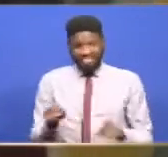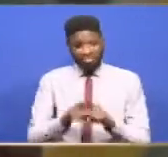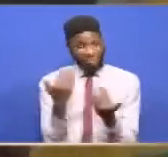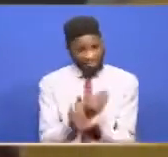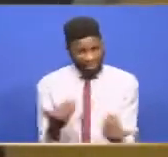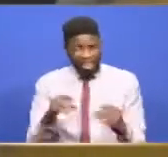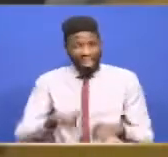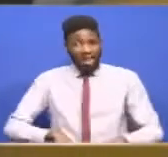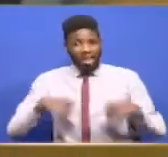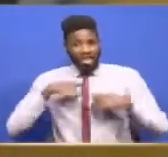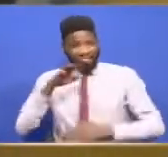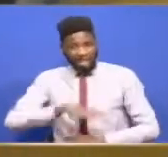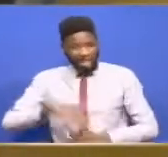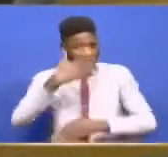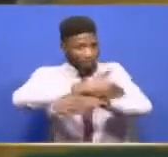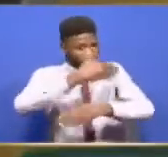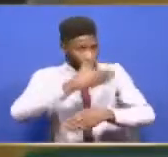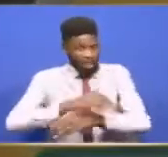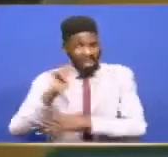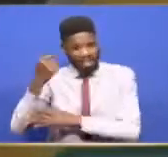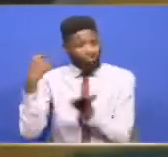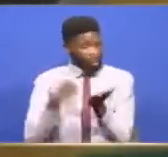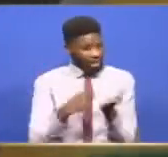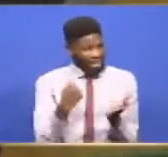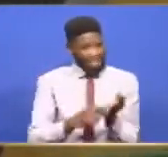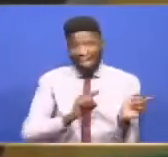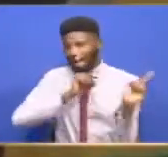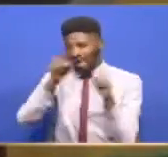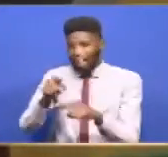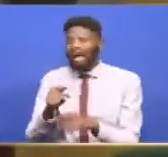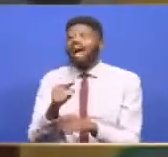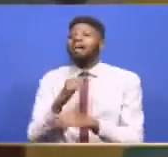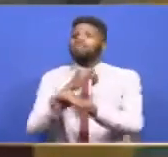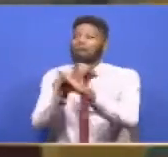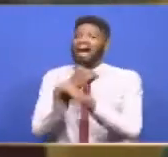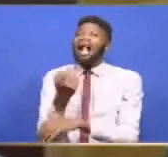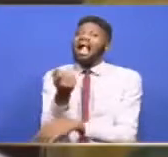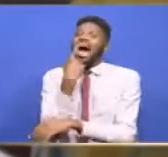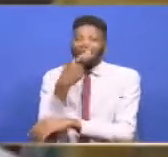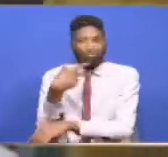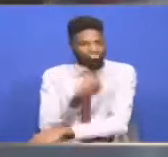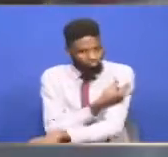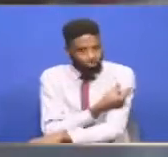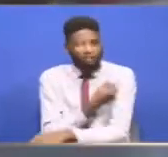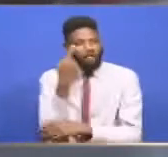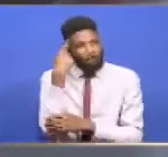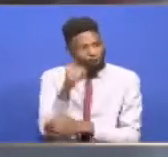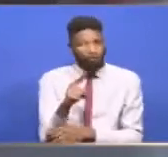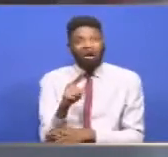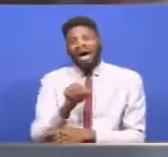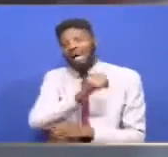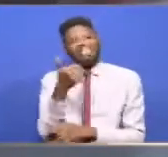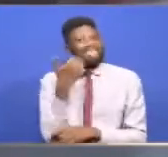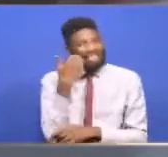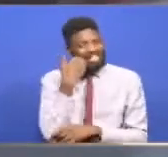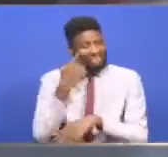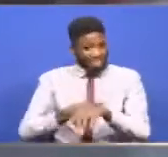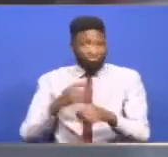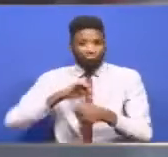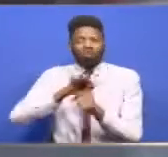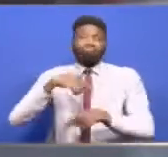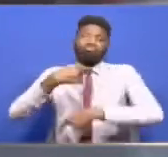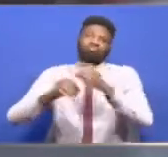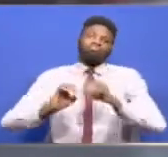Kenya-Uganda border to get vaccinated for serious illnesses in the wake of the coronavirus pandemic. The country has